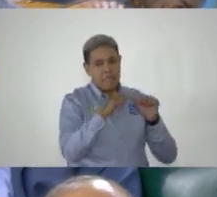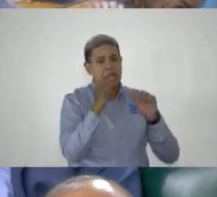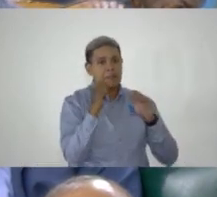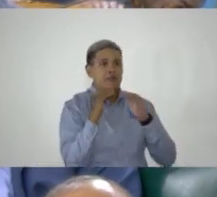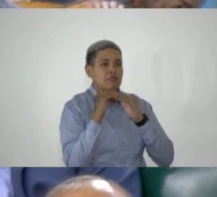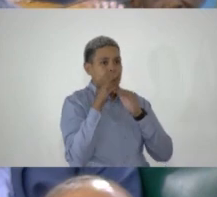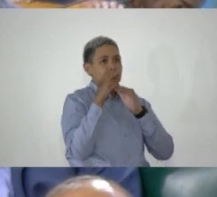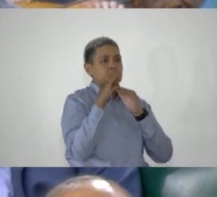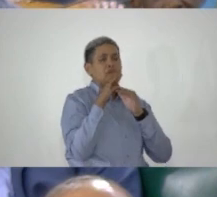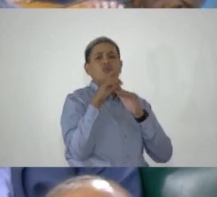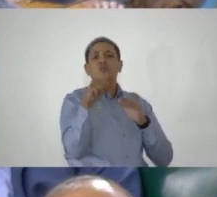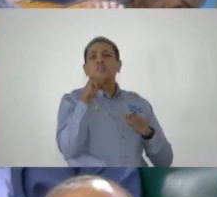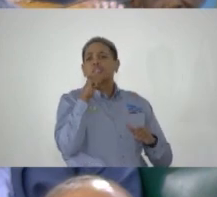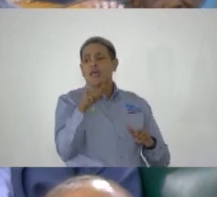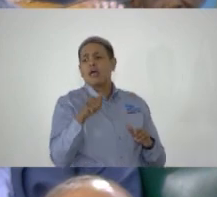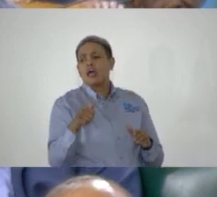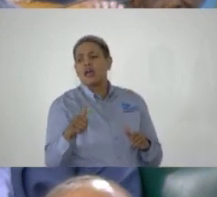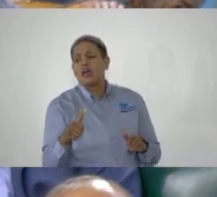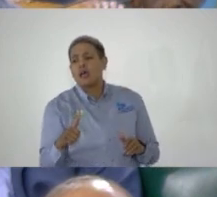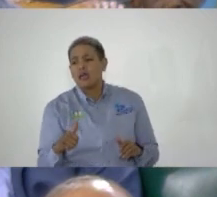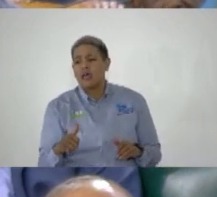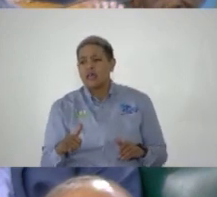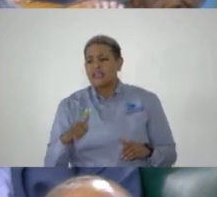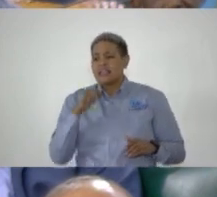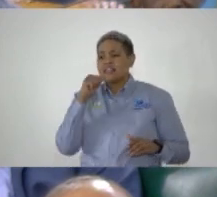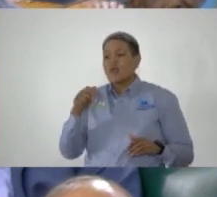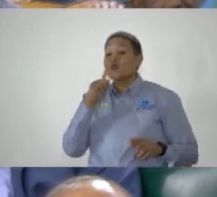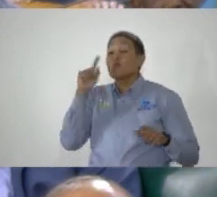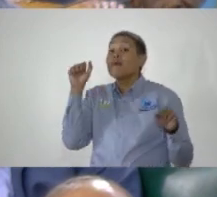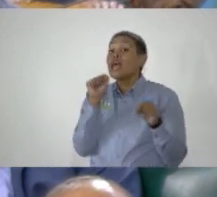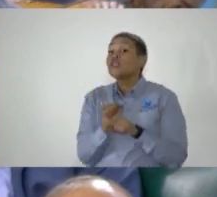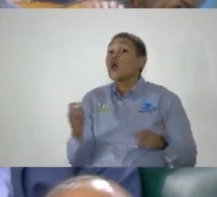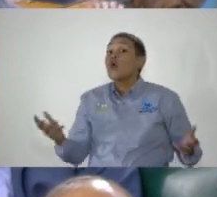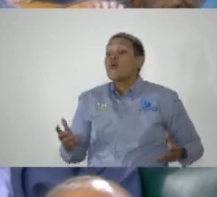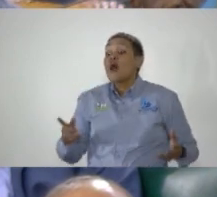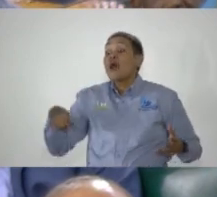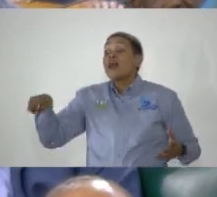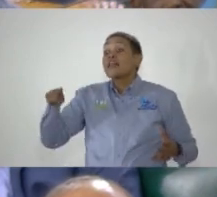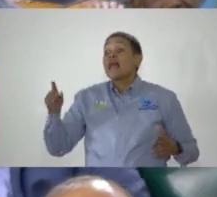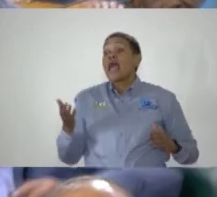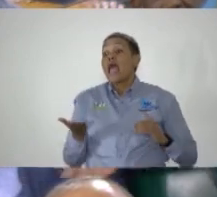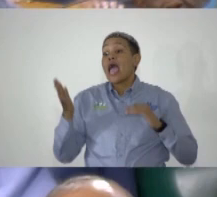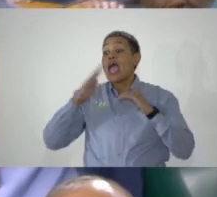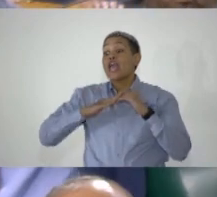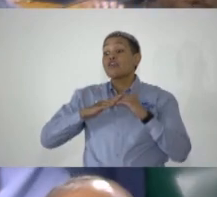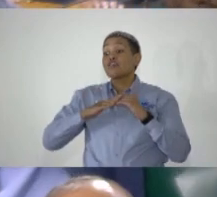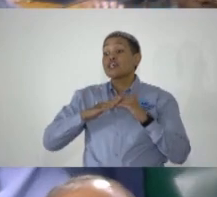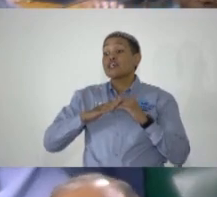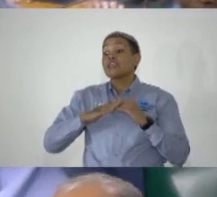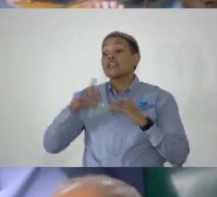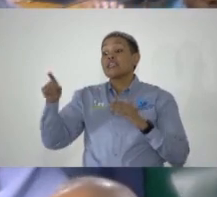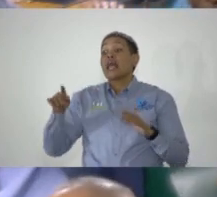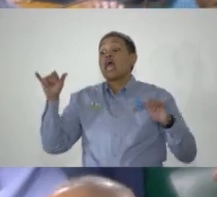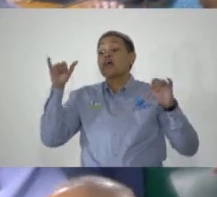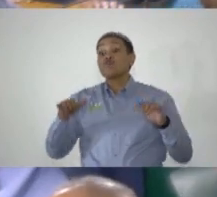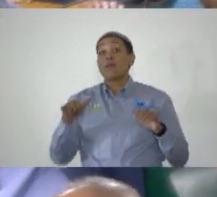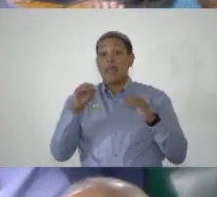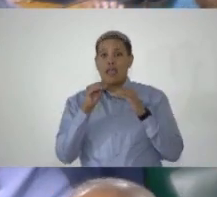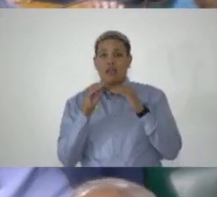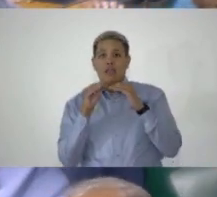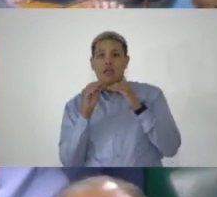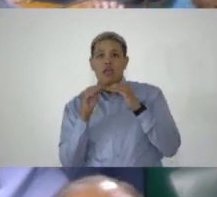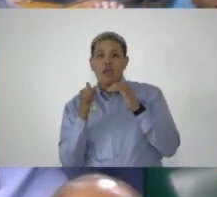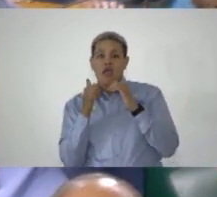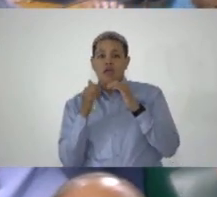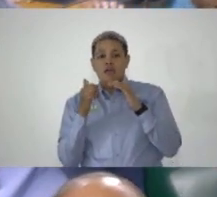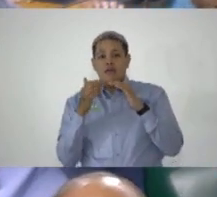was not about, for many people, not just an increase, but to make sure that their increase was such that they remained above.